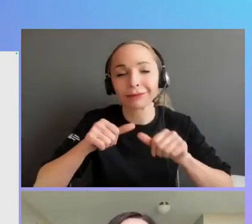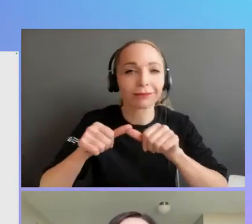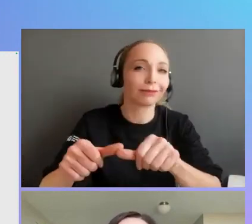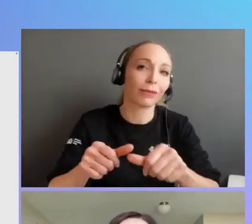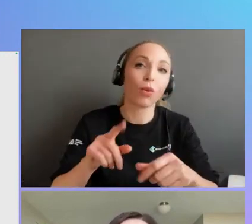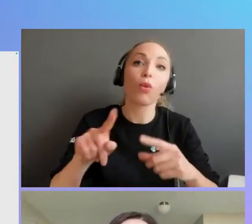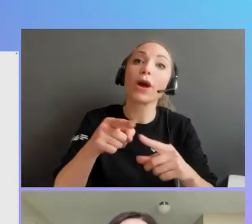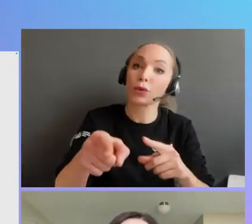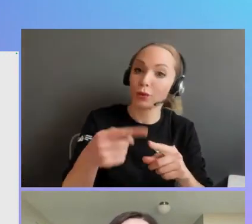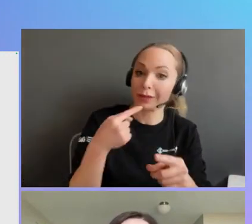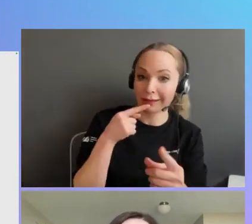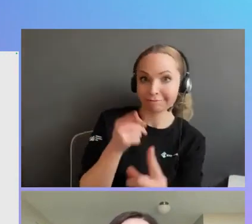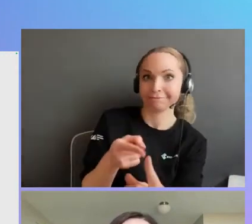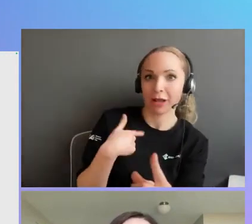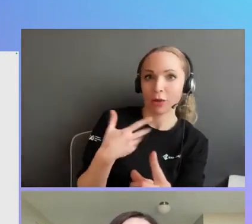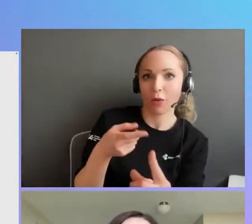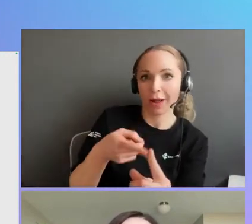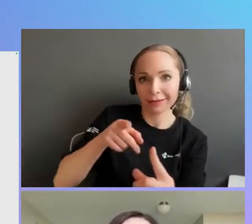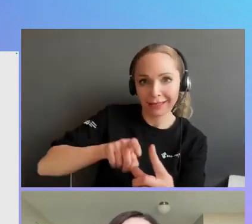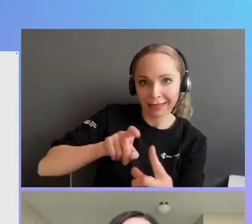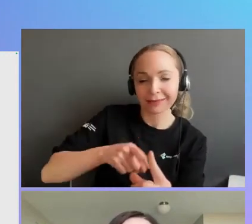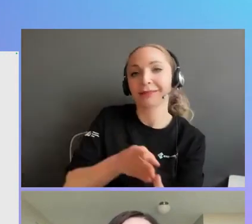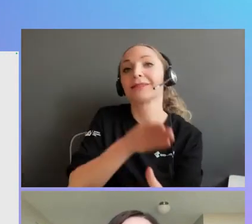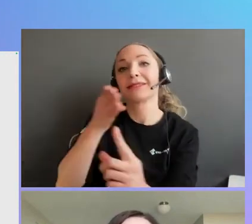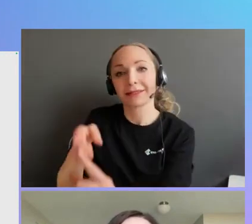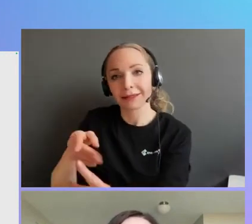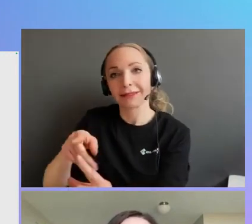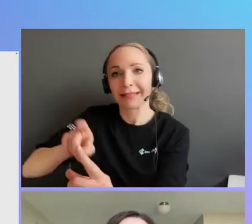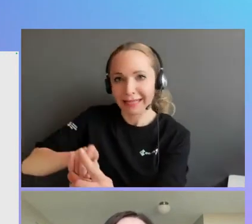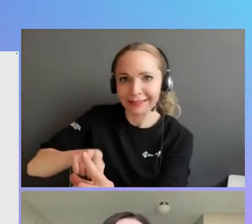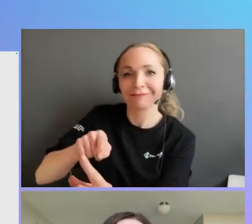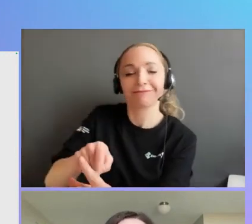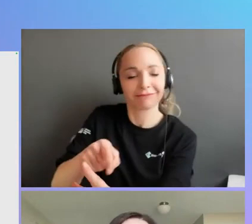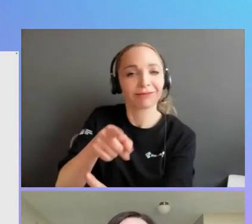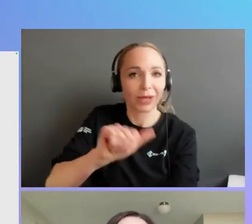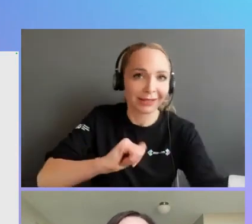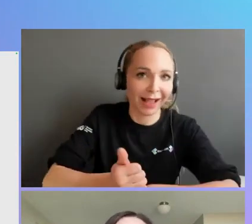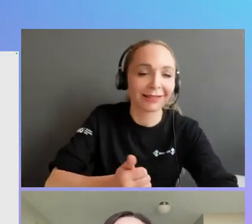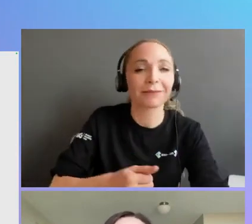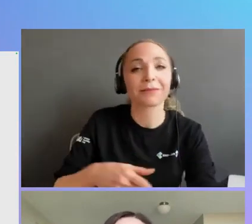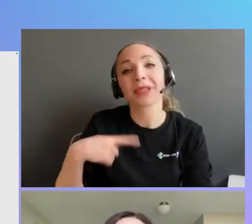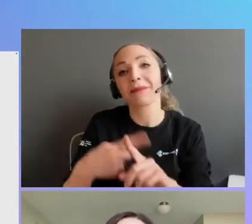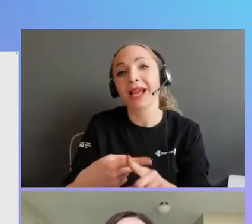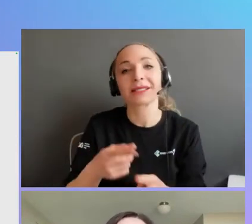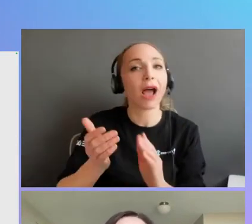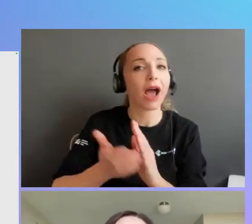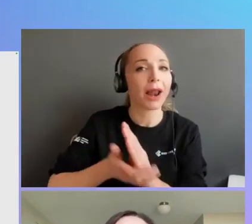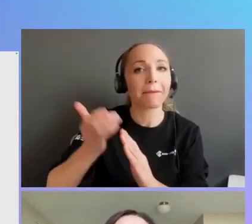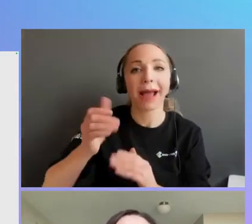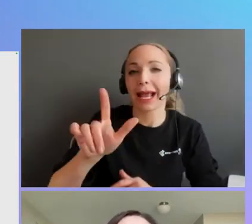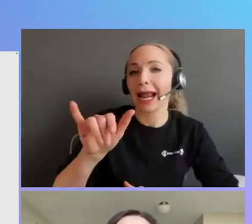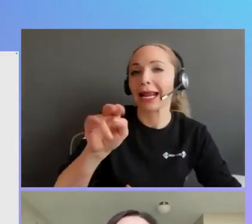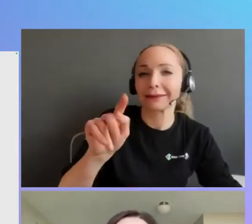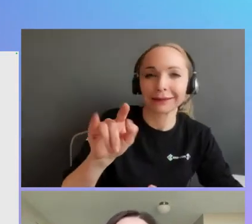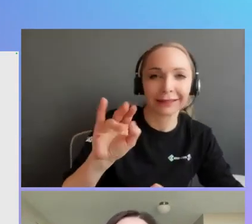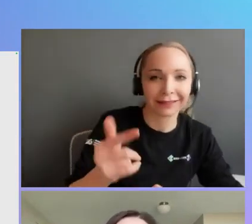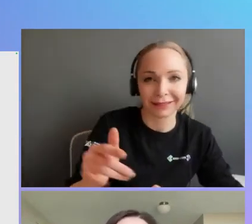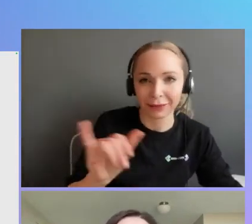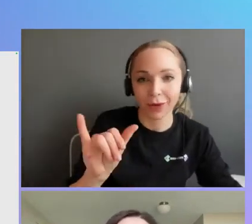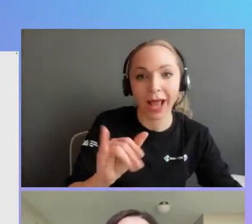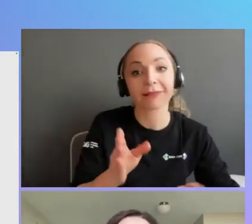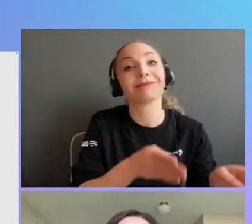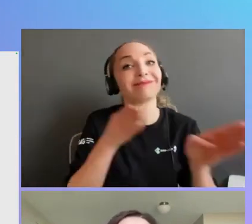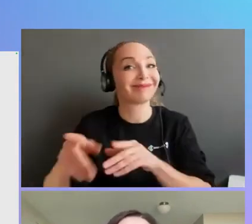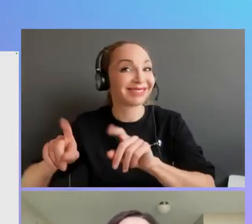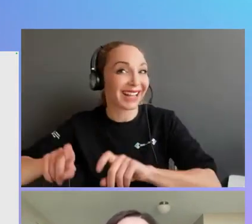you can also add linting and automated linting in your pipeline as well. And then in the far right phase there, the test phase, where someone's coming in to